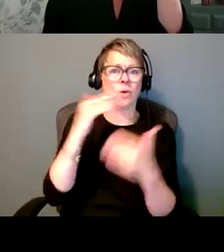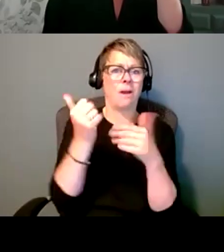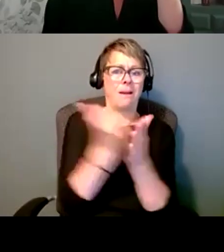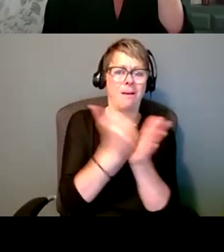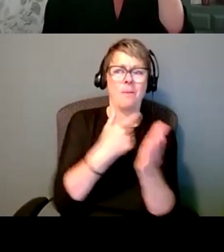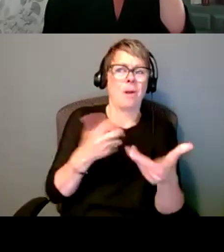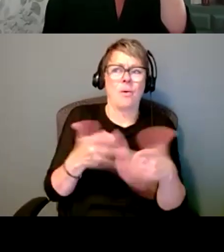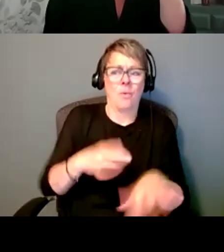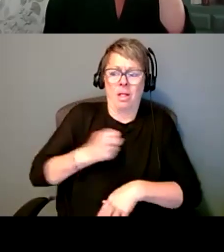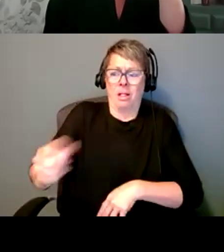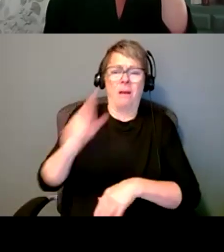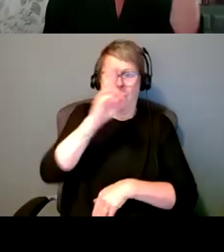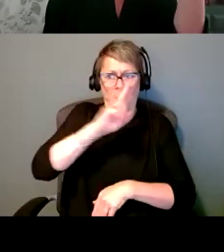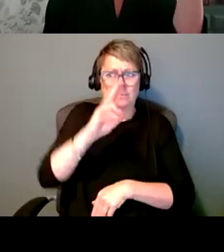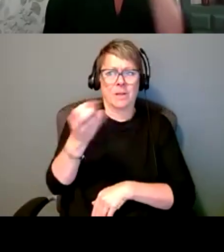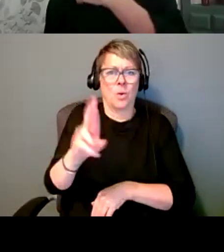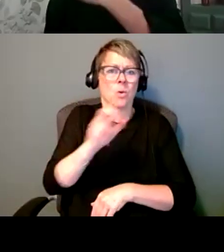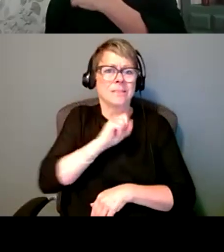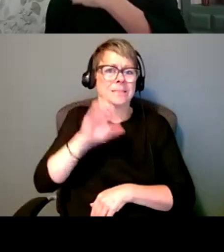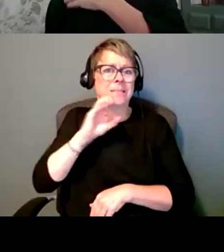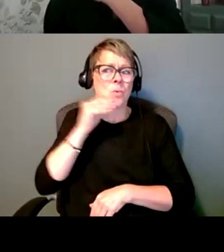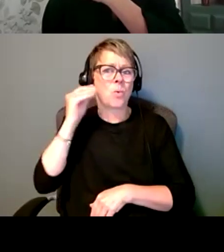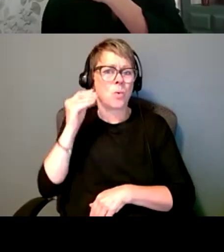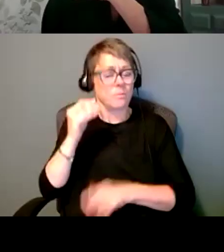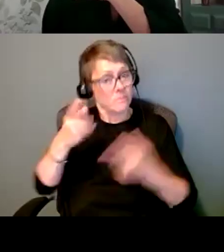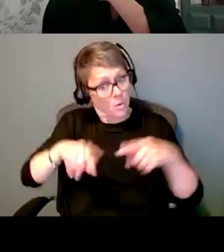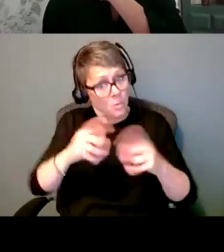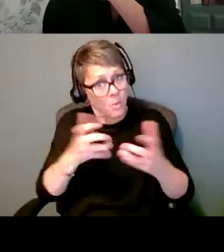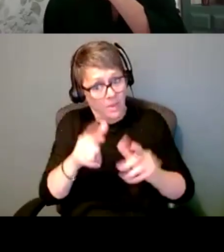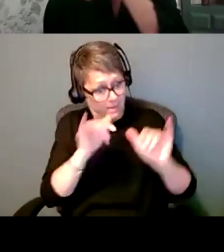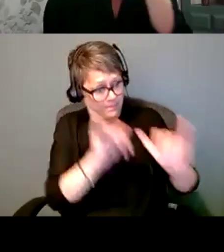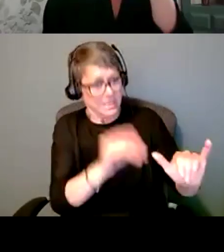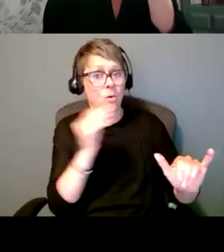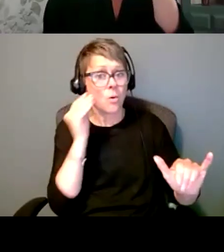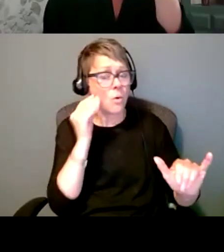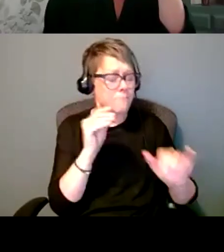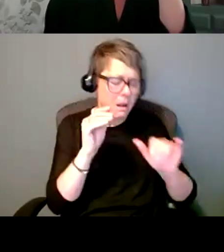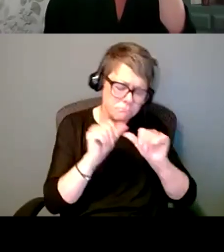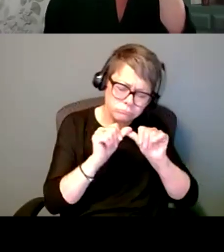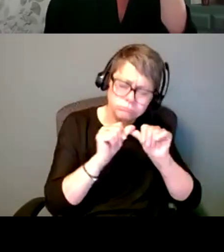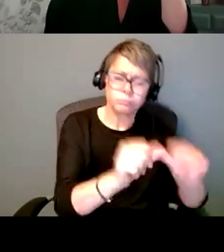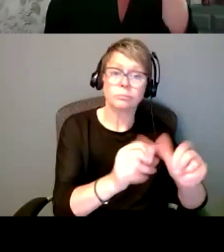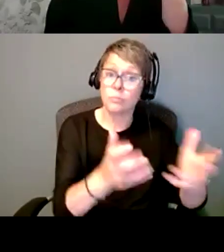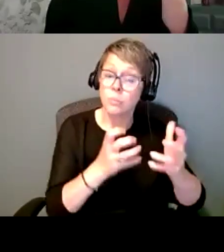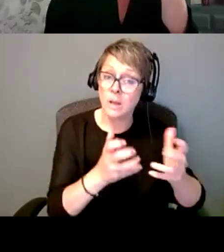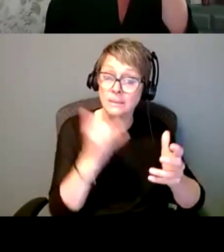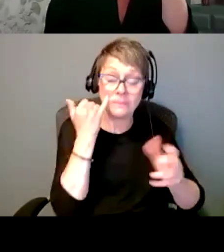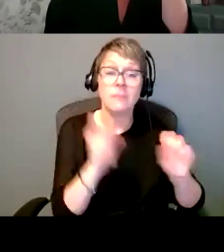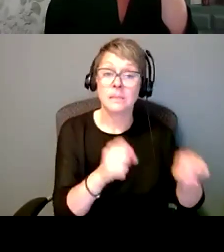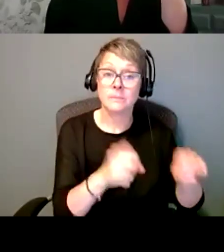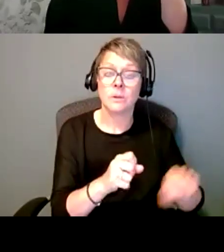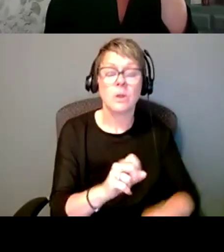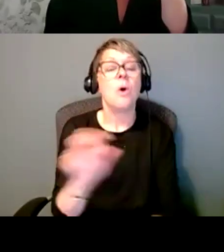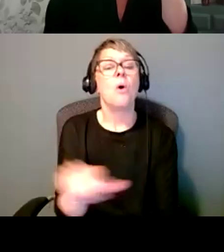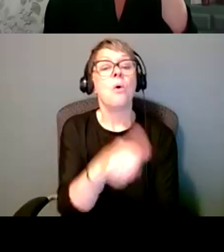is too bad because we want them to stay at home for as long as possible. And the other limitation I'm going to say